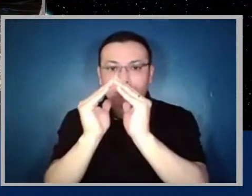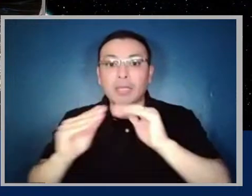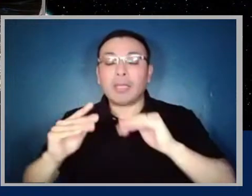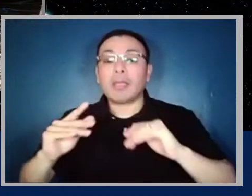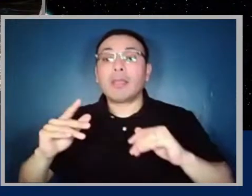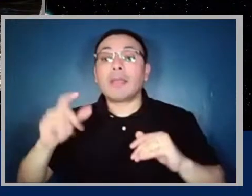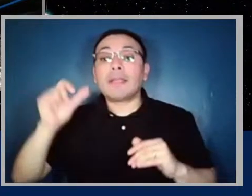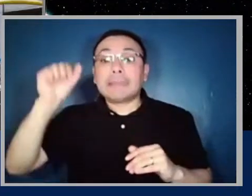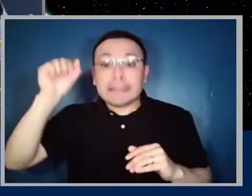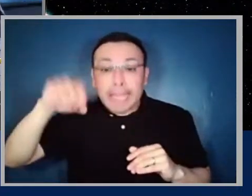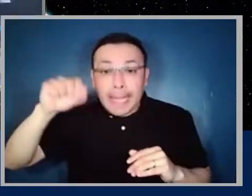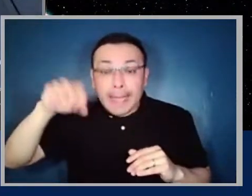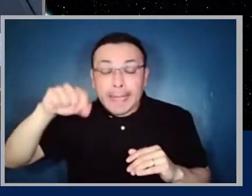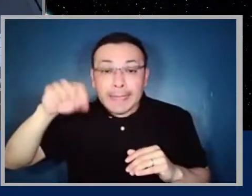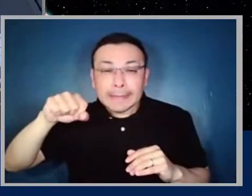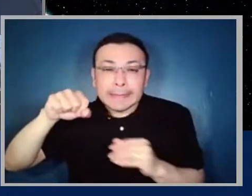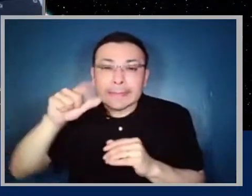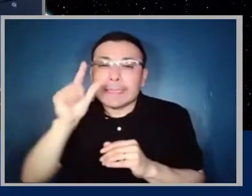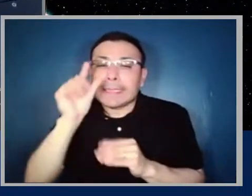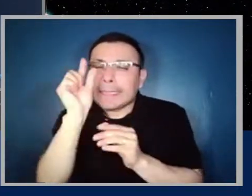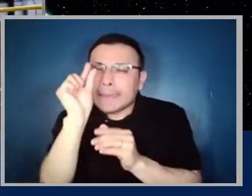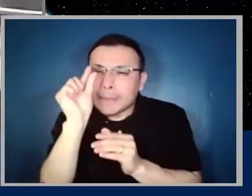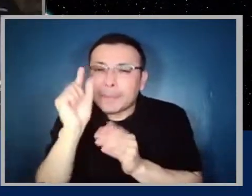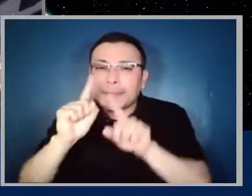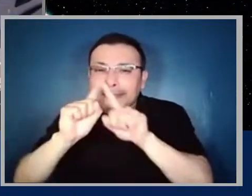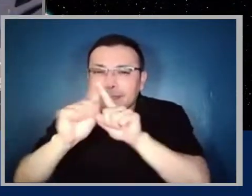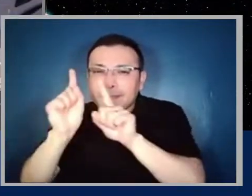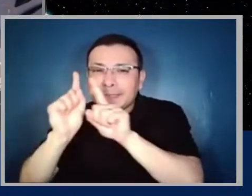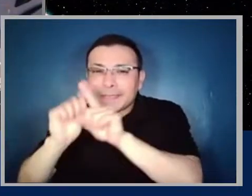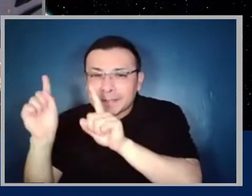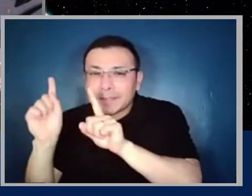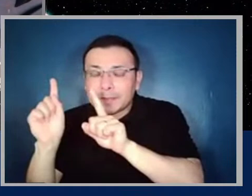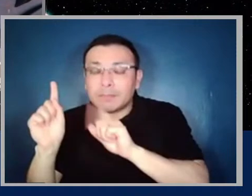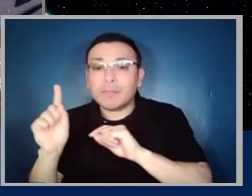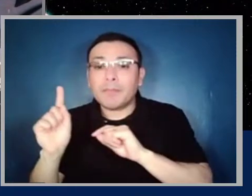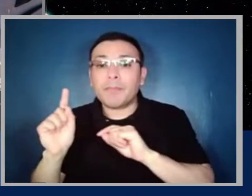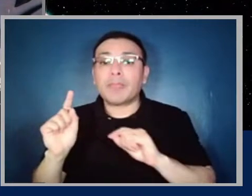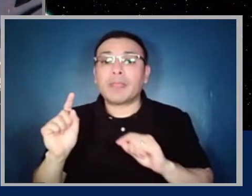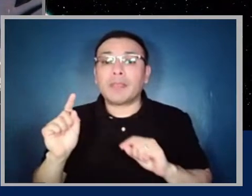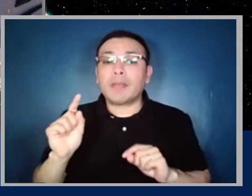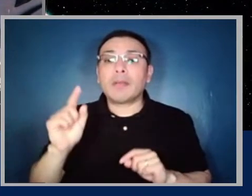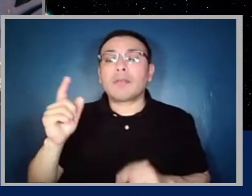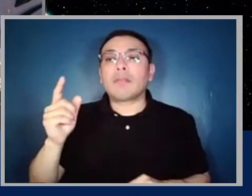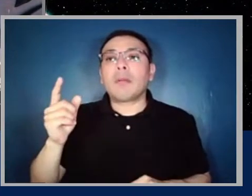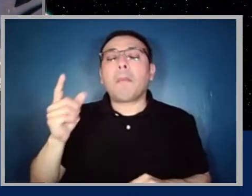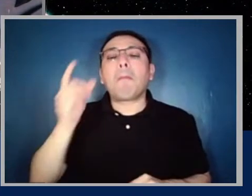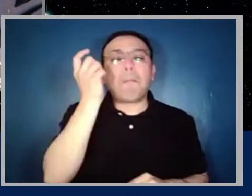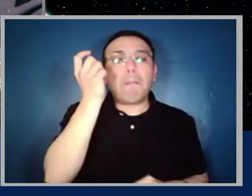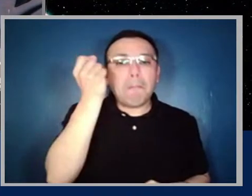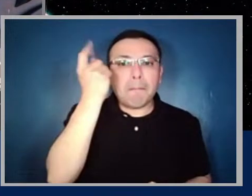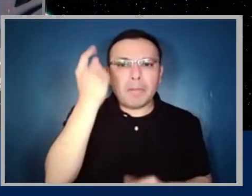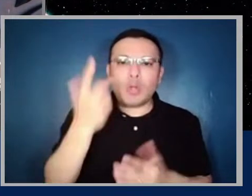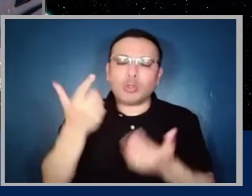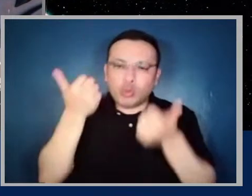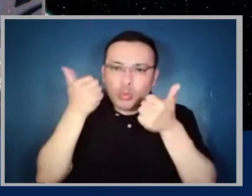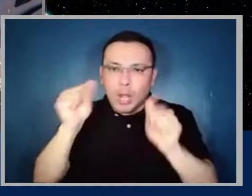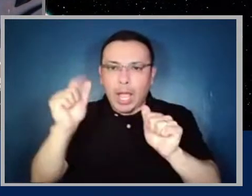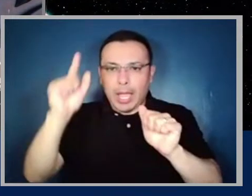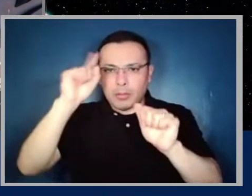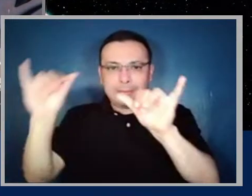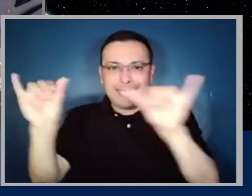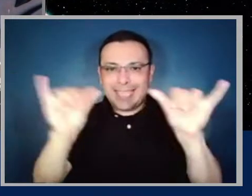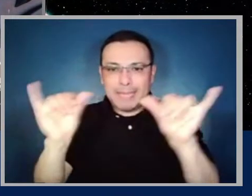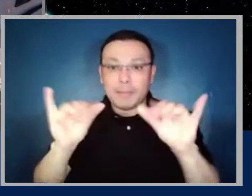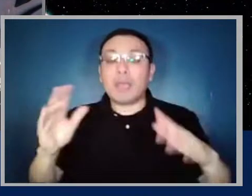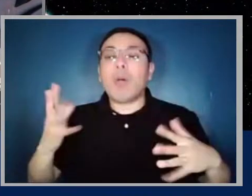the mechanisms are a little different. How the divers open it is very similar to the capsule, and how it feels is very